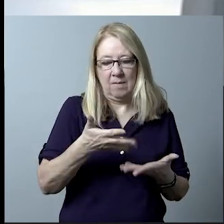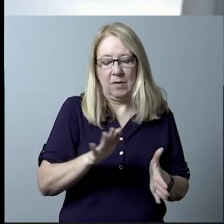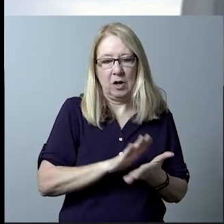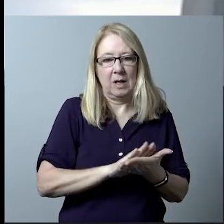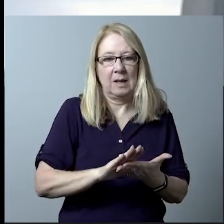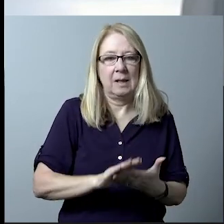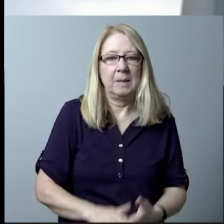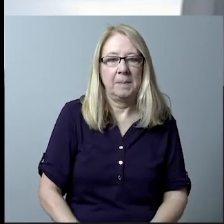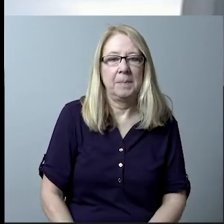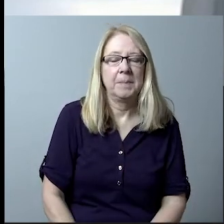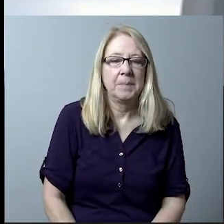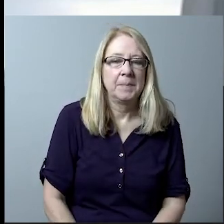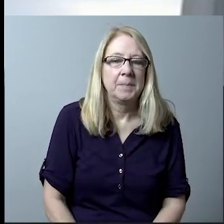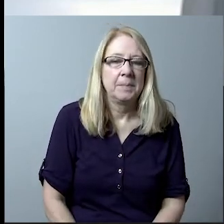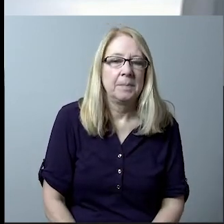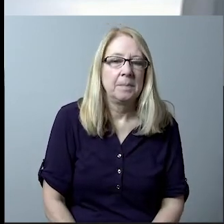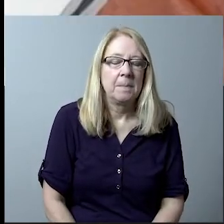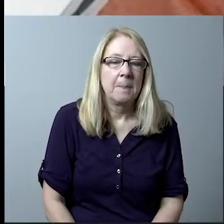well.